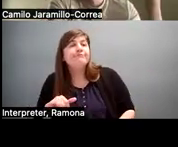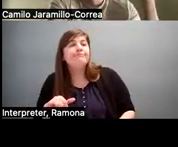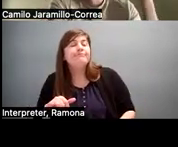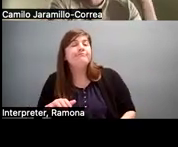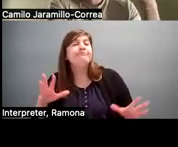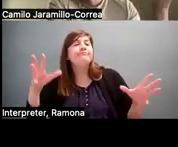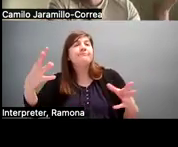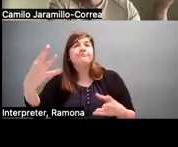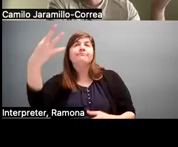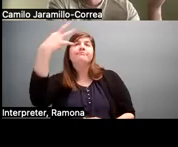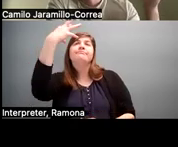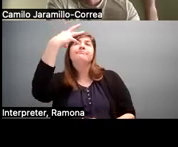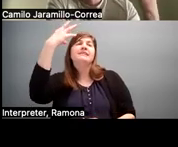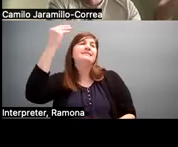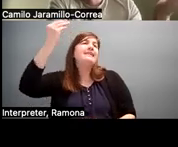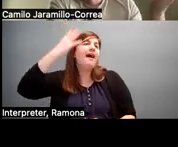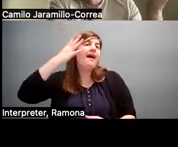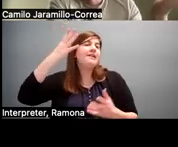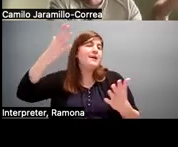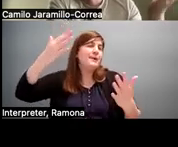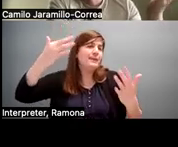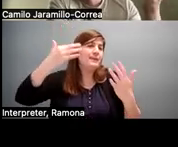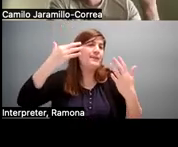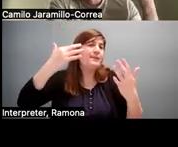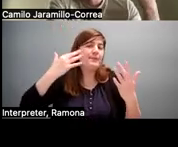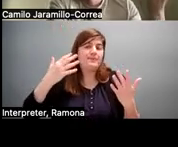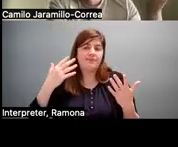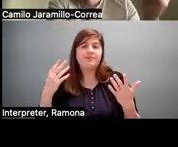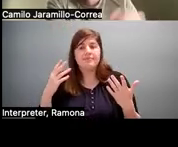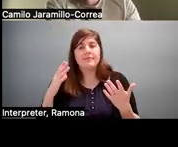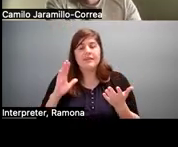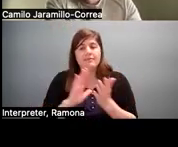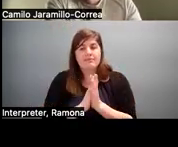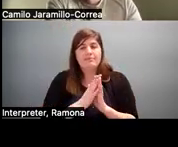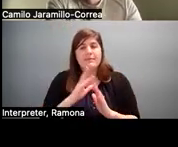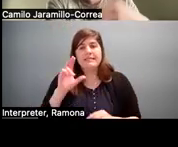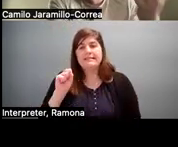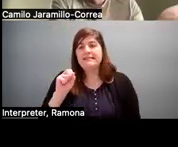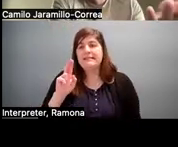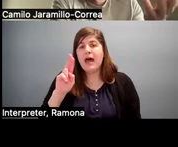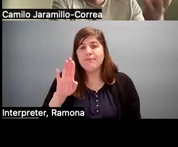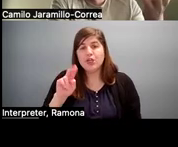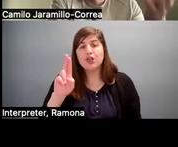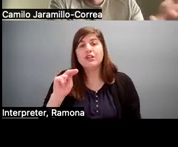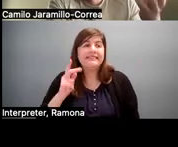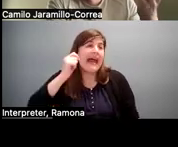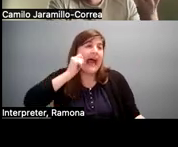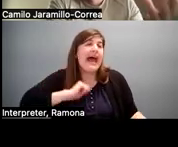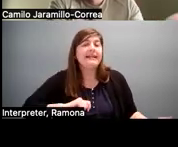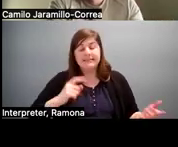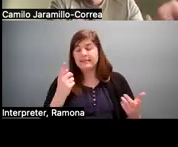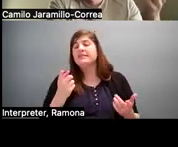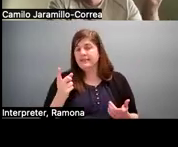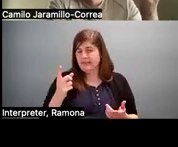millions of years or billions of years. And so they're getting sunburned. They're getting like their tan. And this is something that scientists